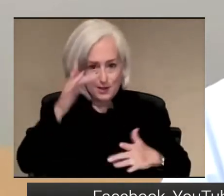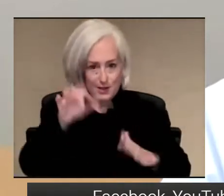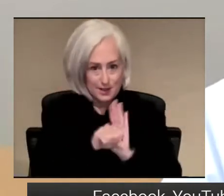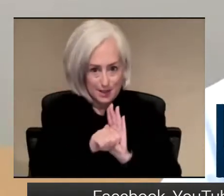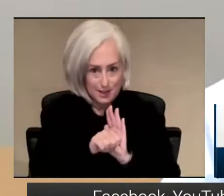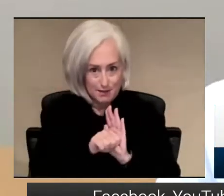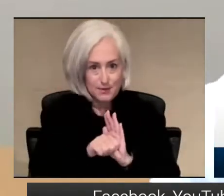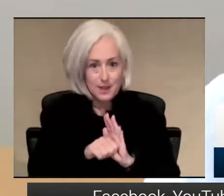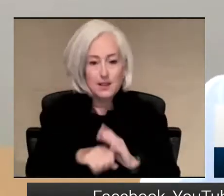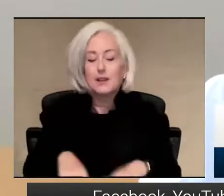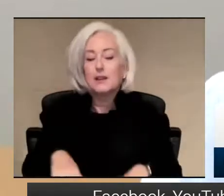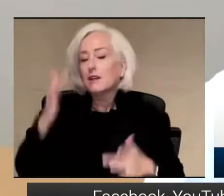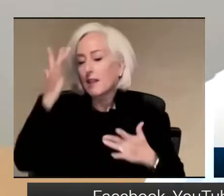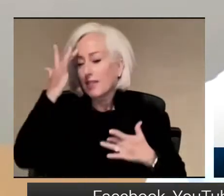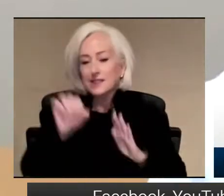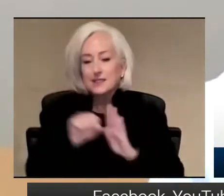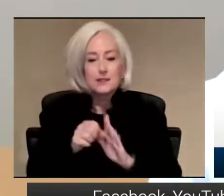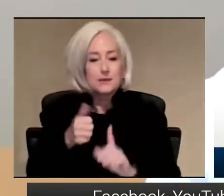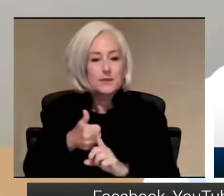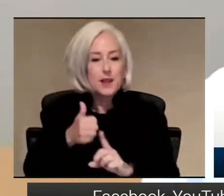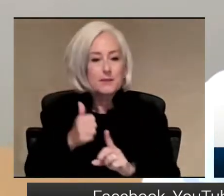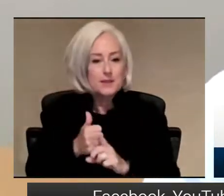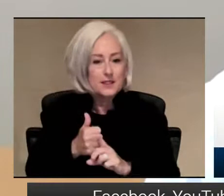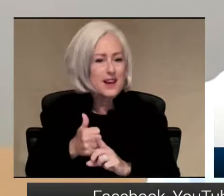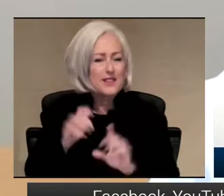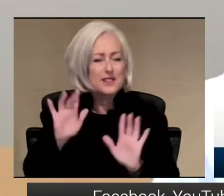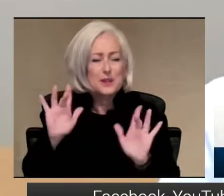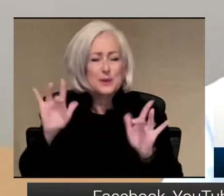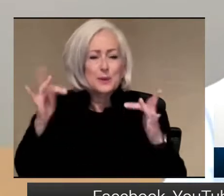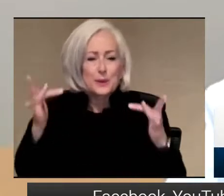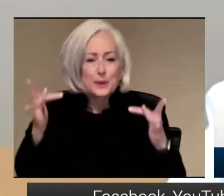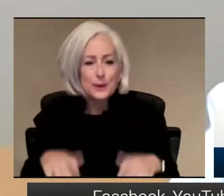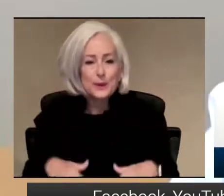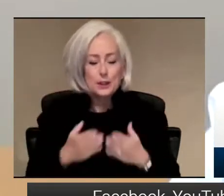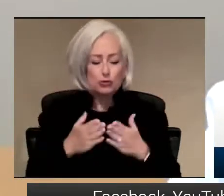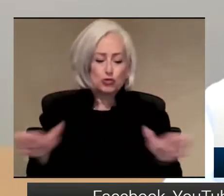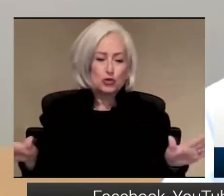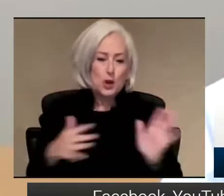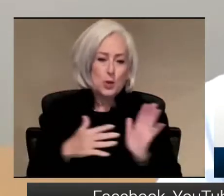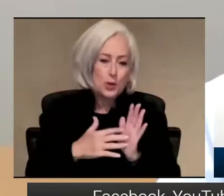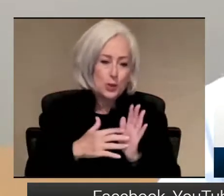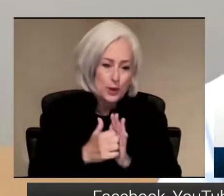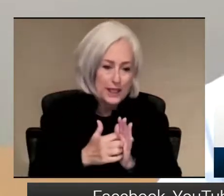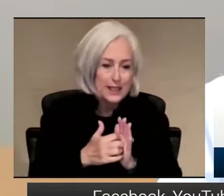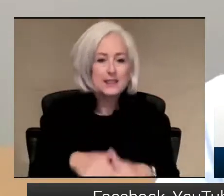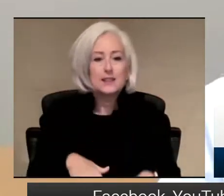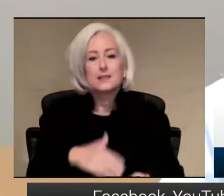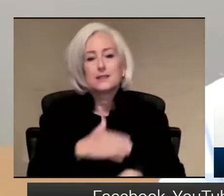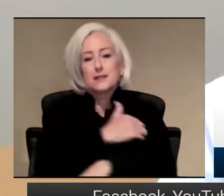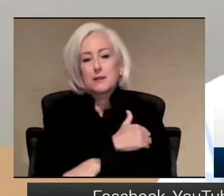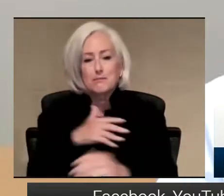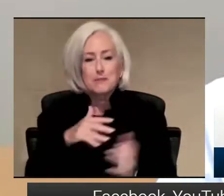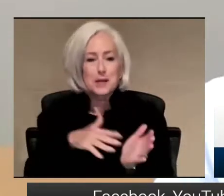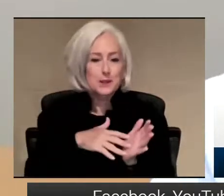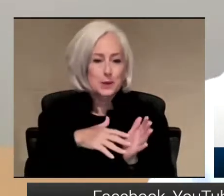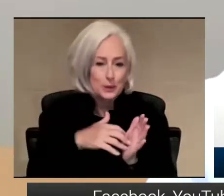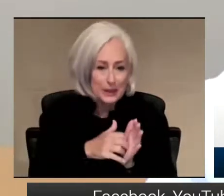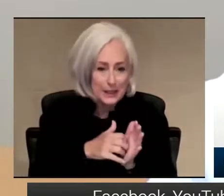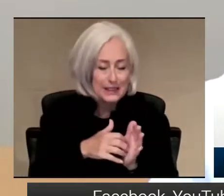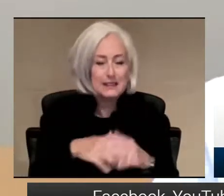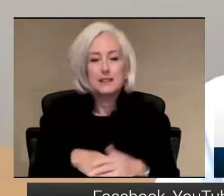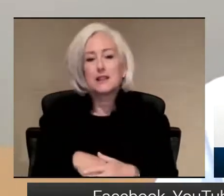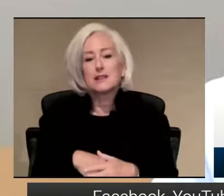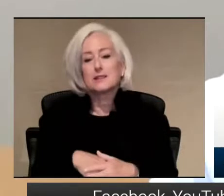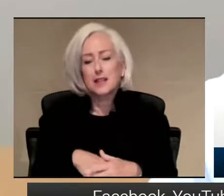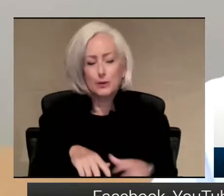so subtle. We have proximal muscle weakness, generalized weakness, and we end up looking for many other conditions. And this happens to